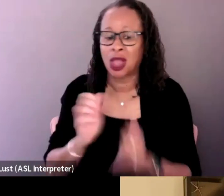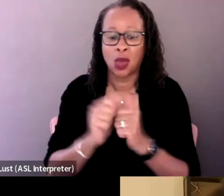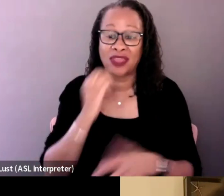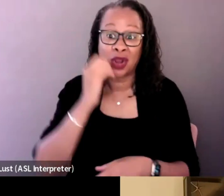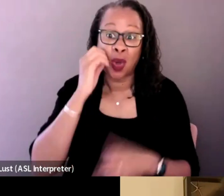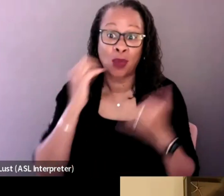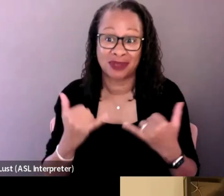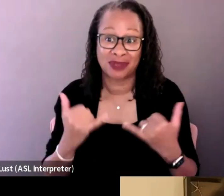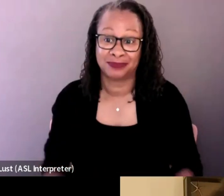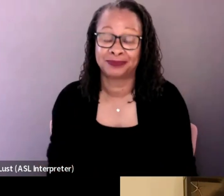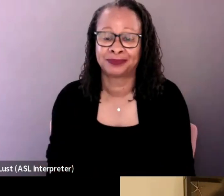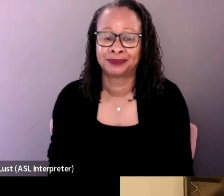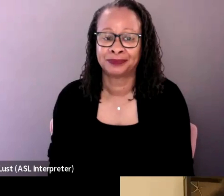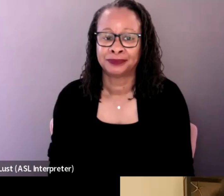at the moment.